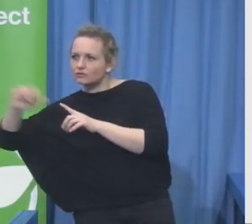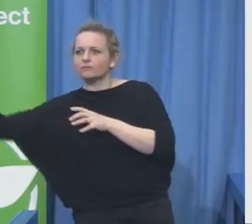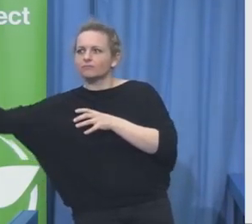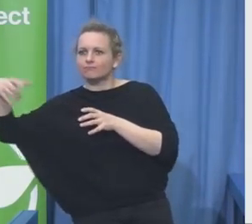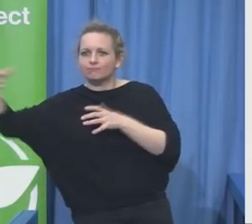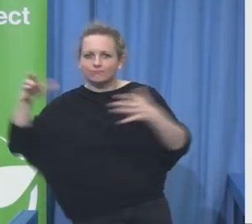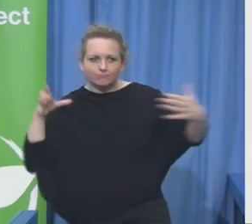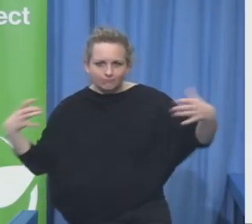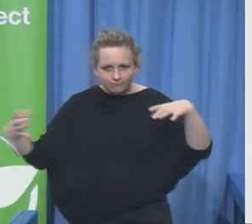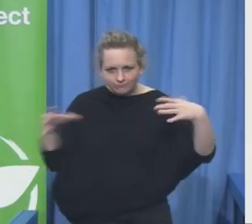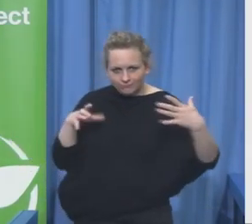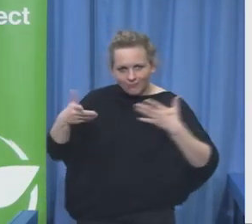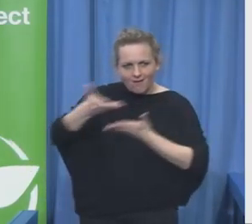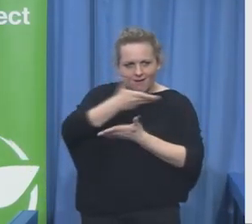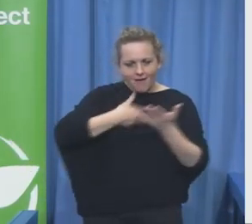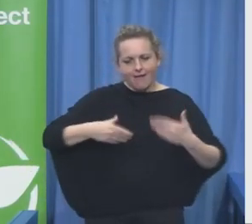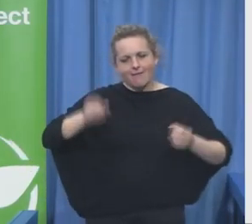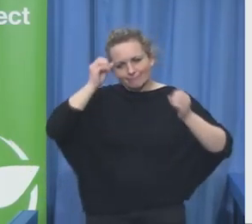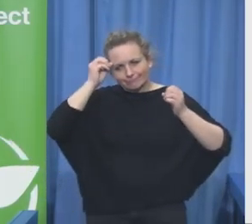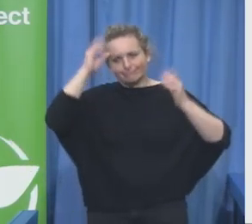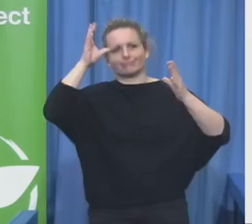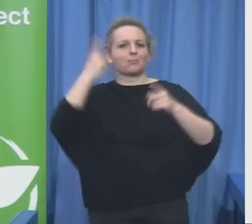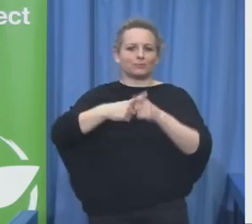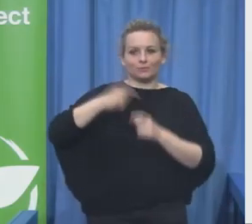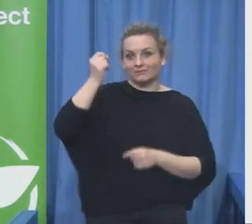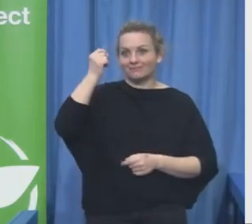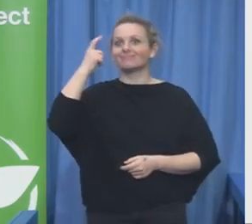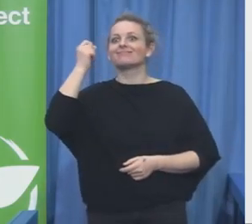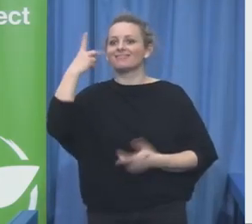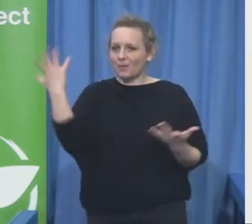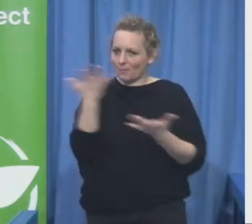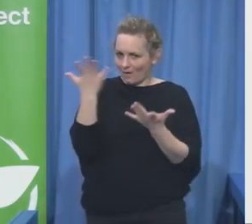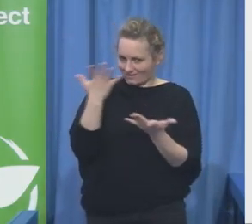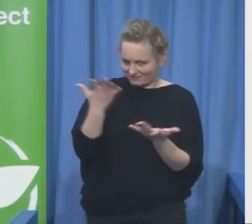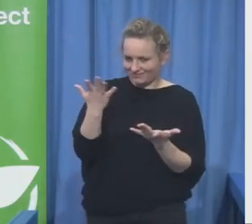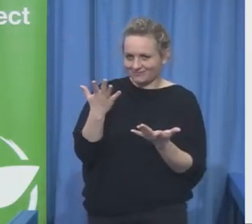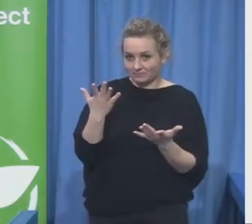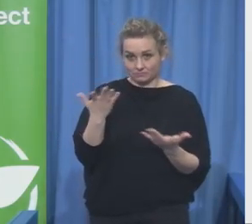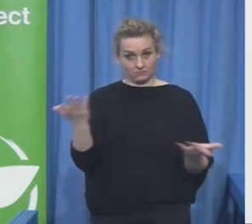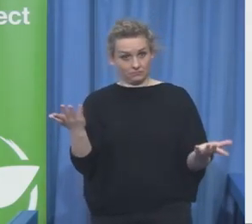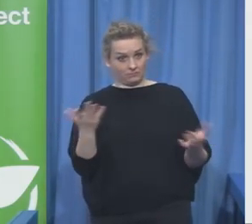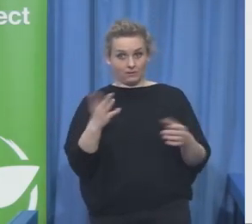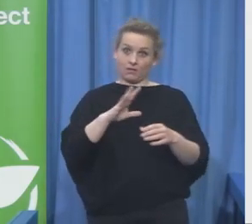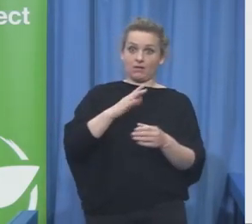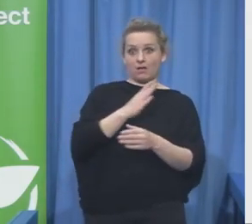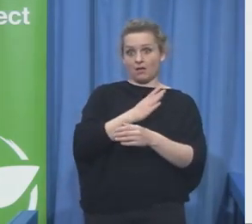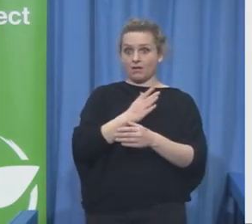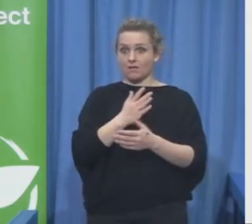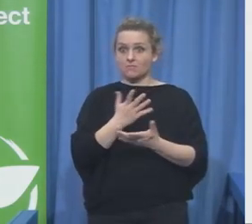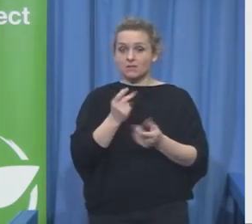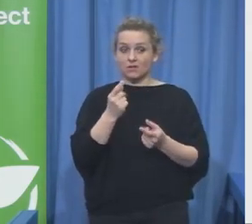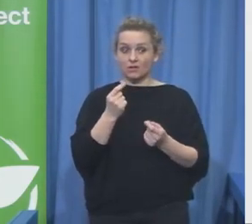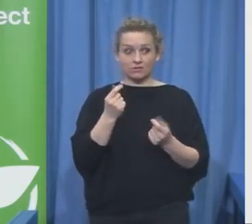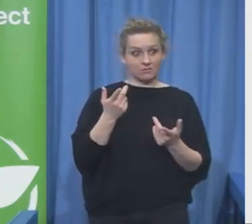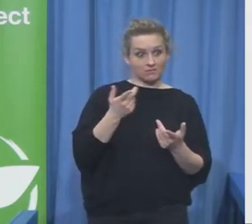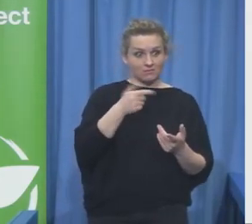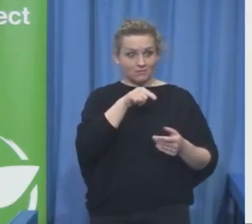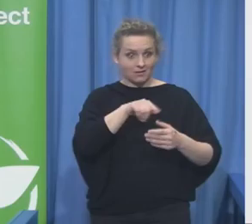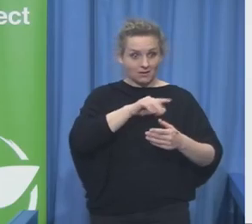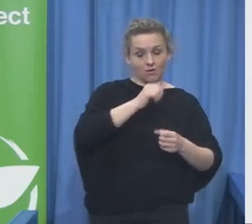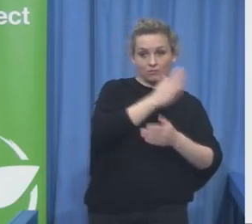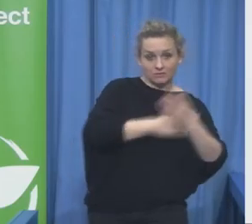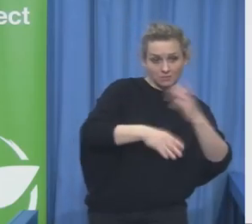disability, though, without talking about innovation. We have been innovating around the world of disability for over 100 years in technology. Most of the